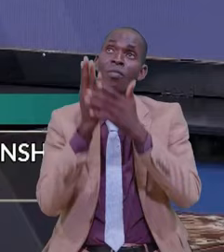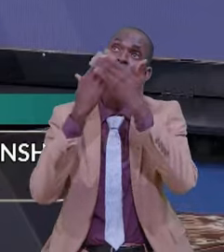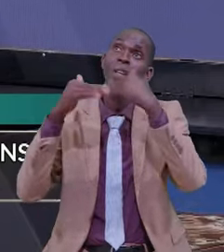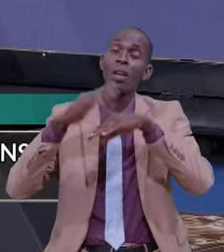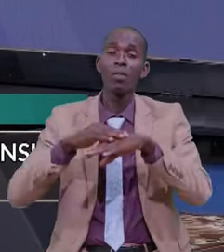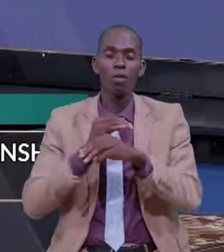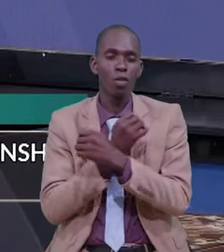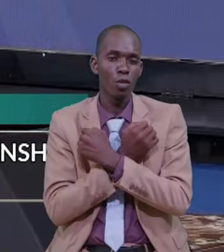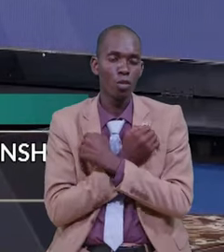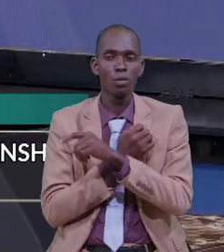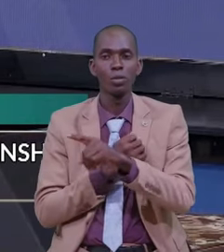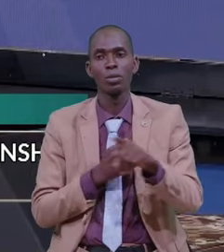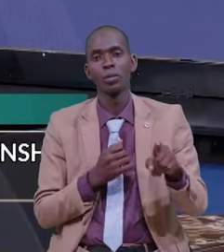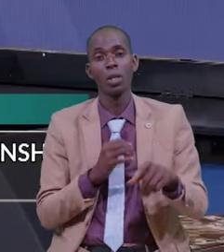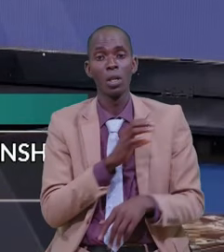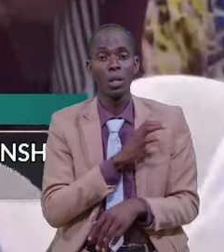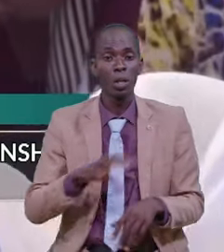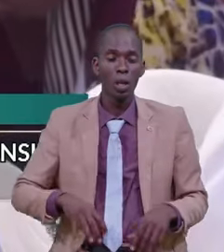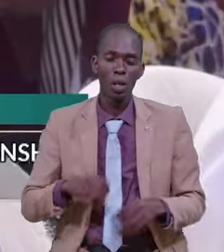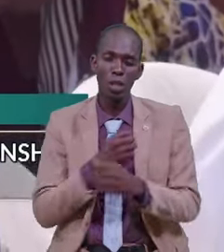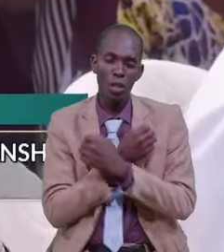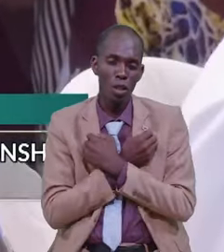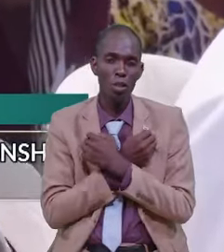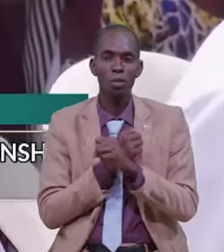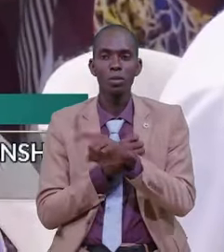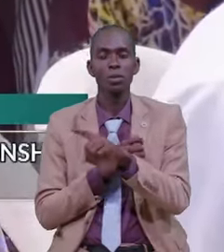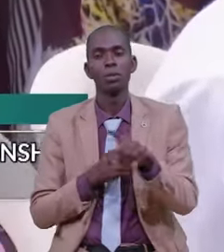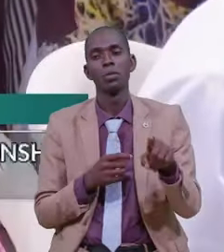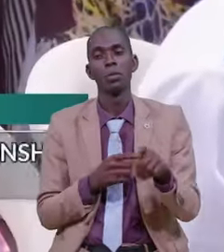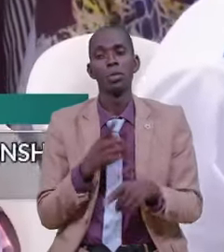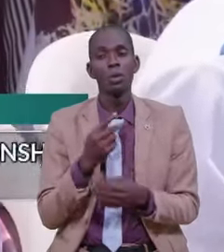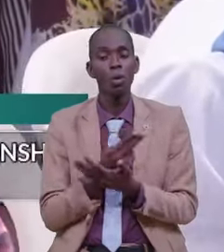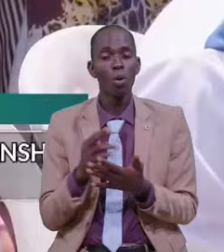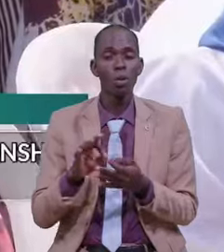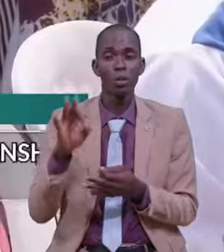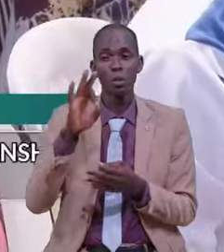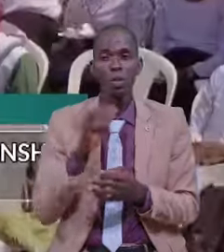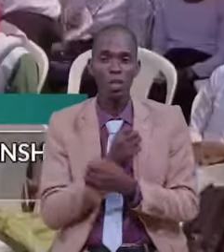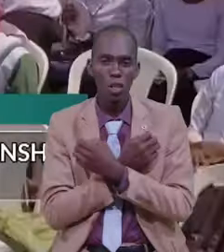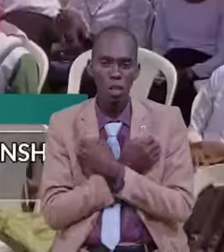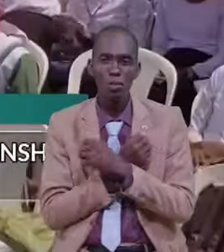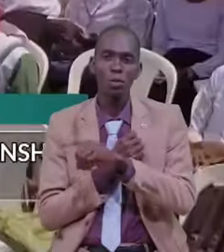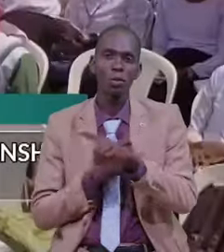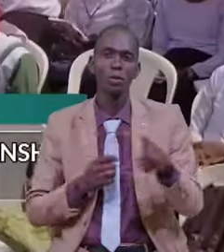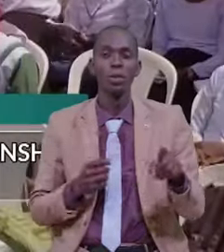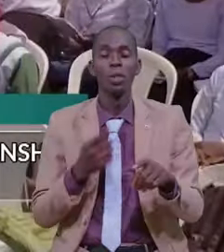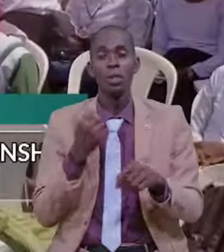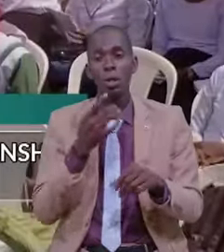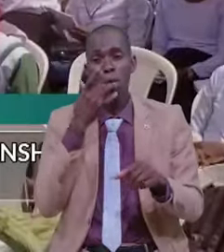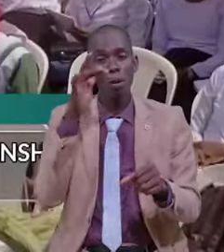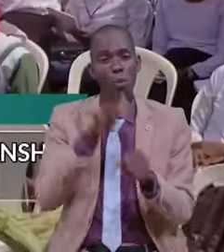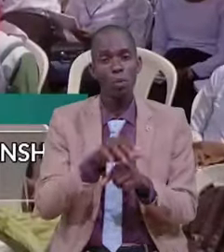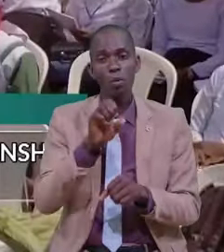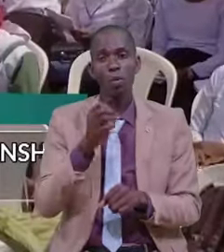you. Christ loves you. The Holy Spirit loves you. The promises of